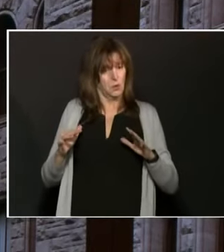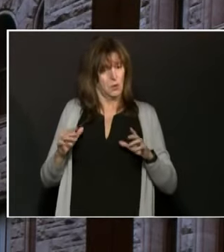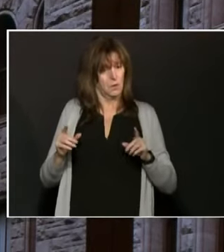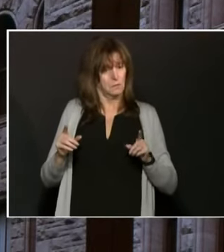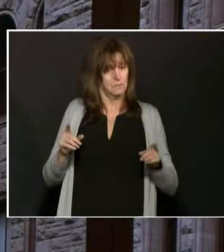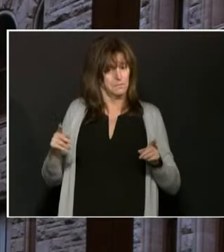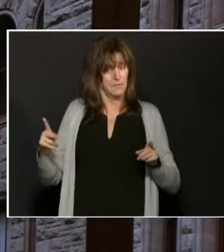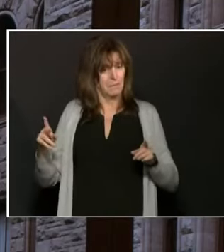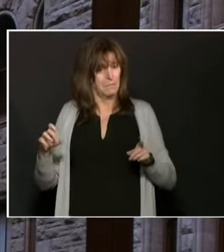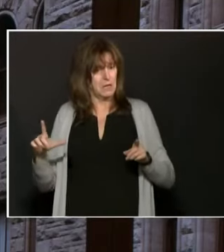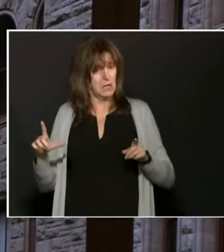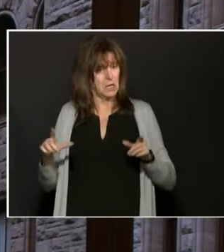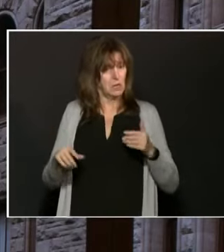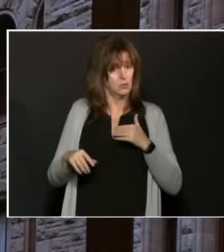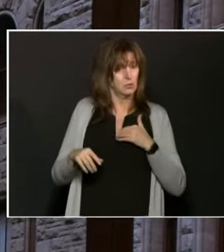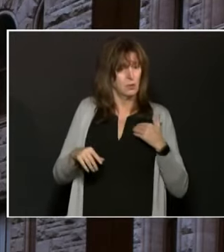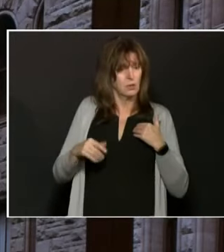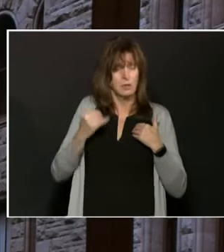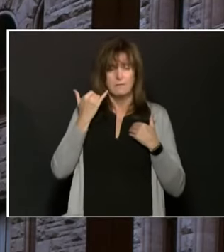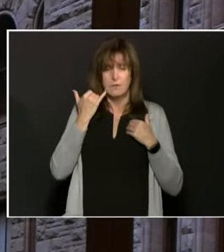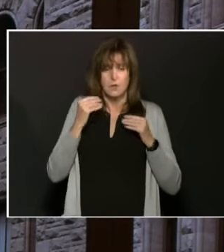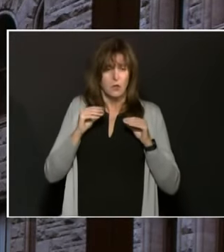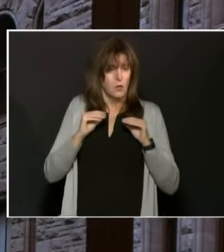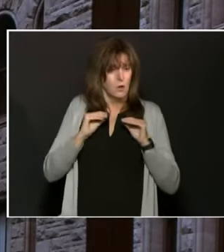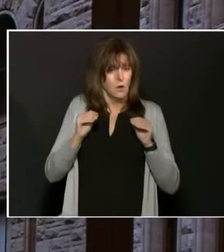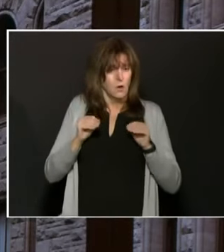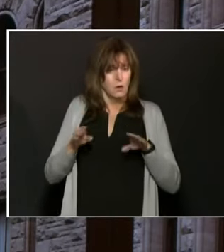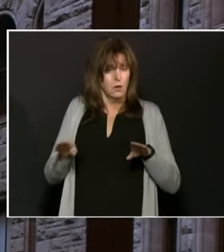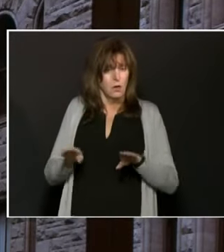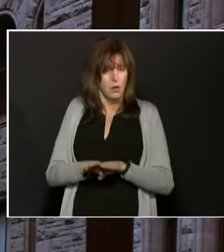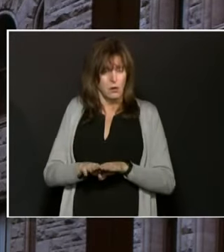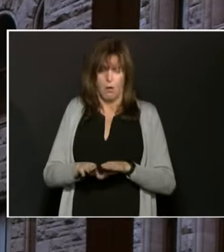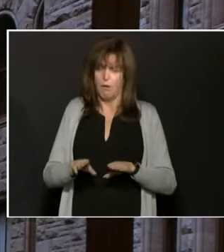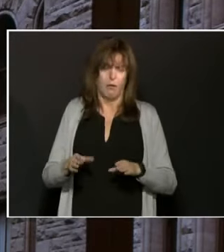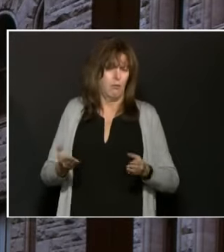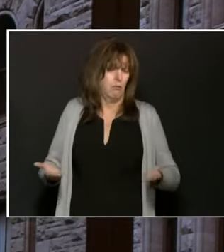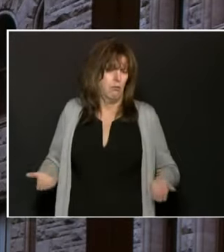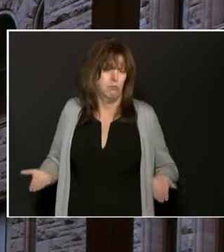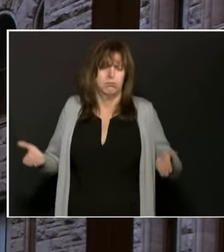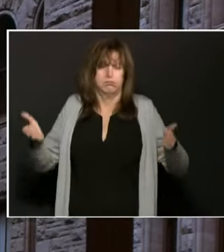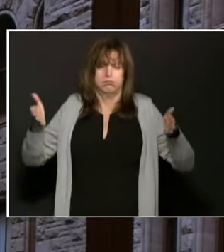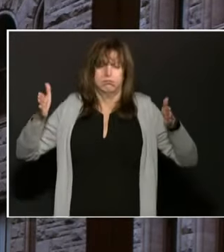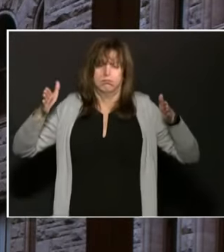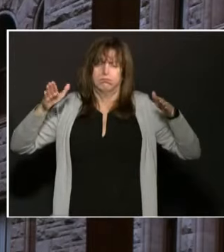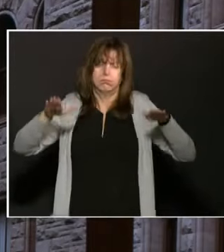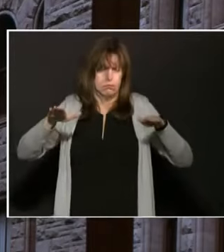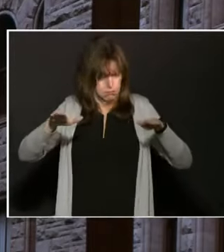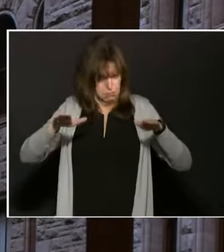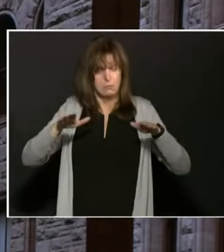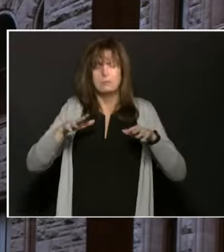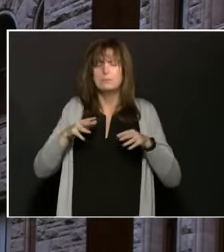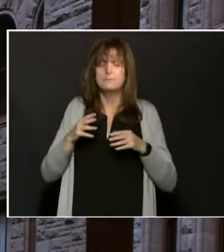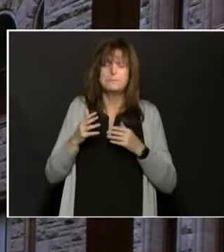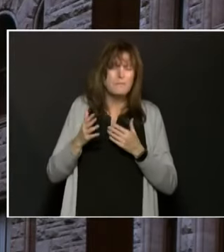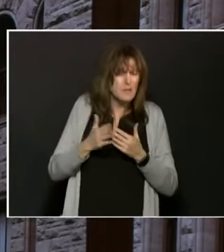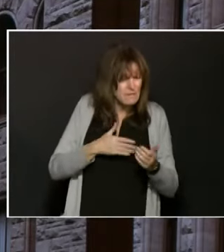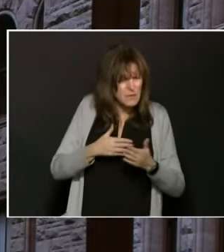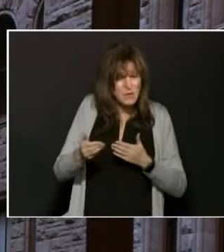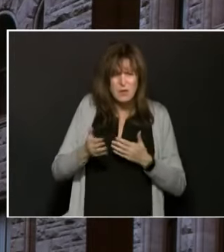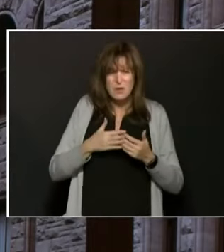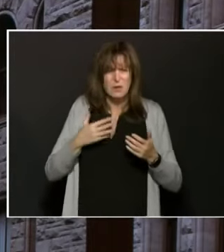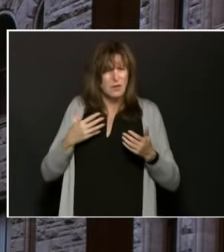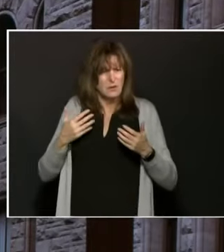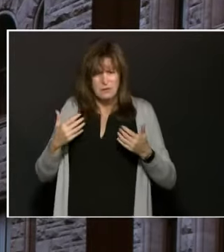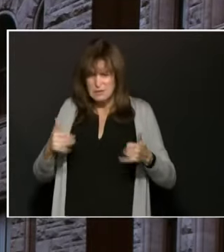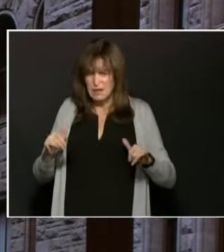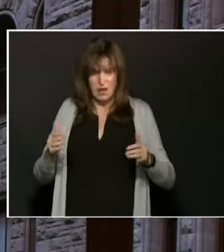of increase. Nevertheless, it hasn't gone down as much as we'd like to see. And so we're having some further discussions what we might do in there. And we'd